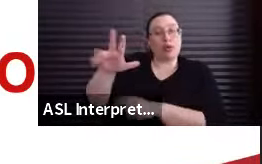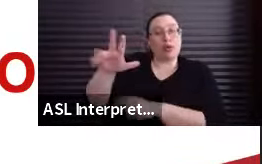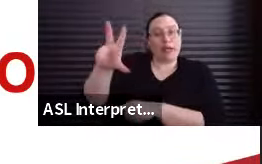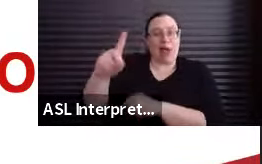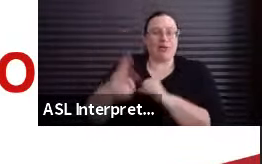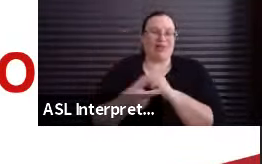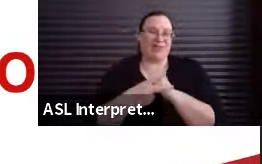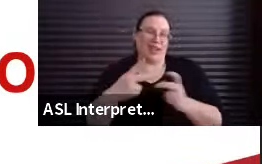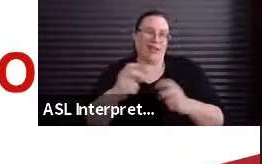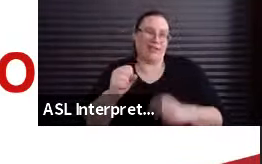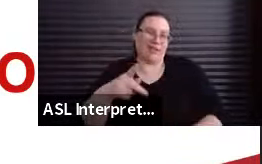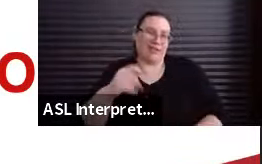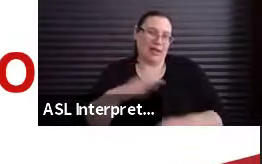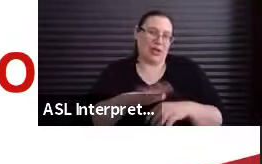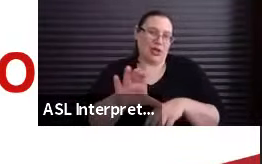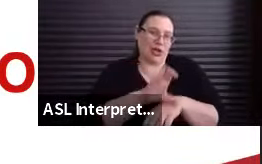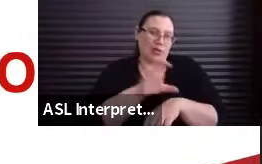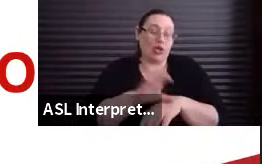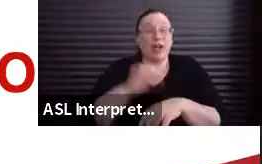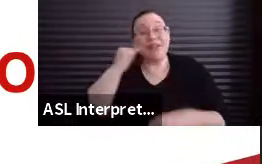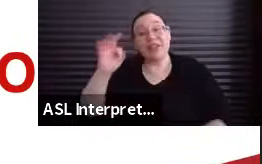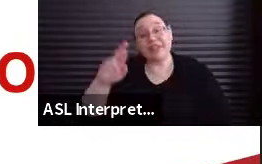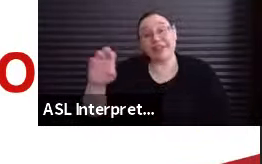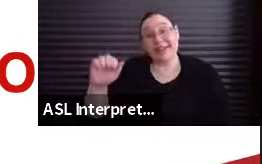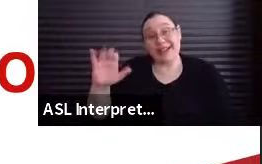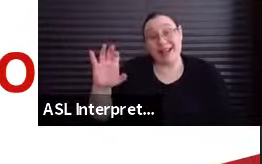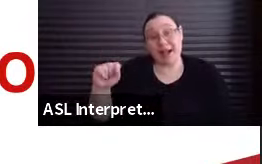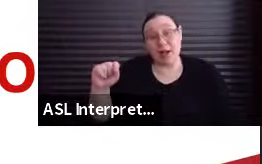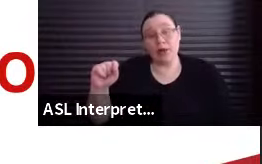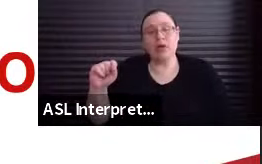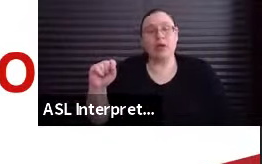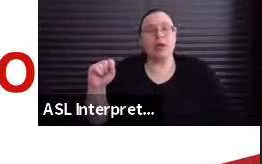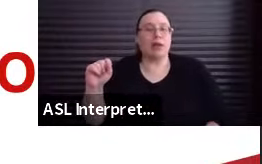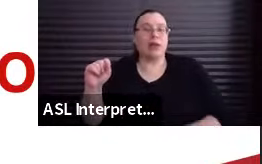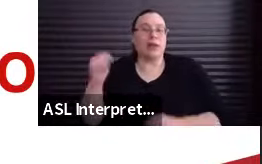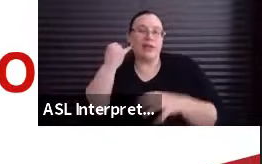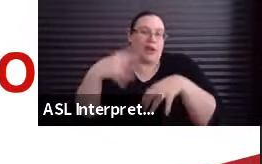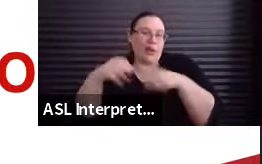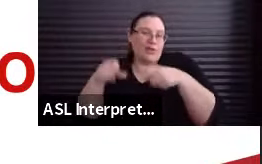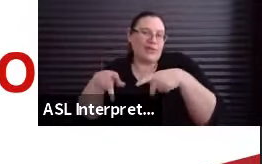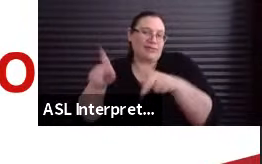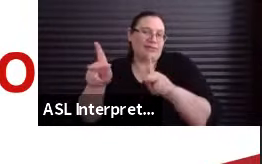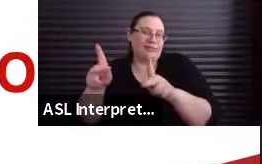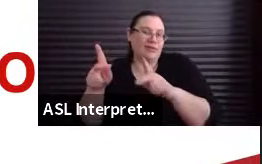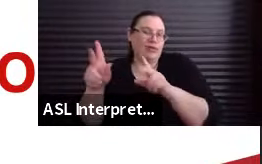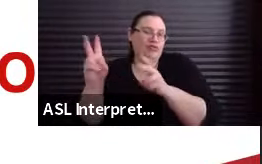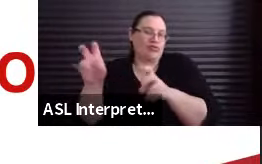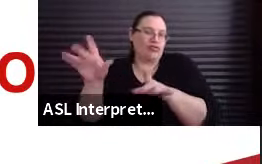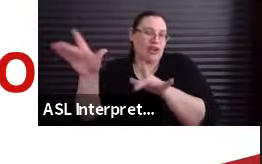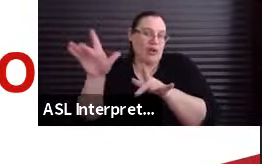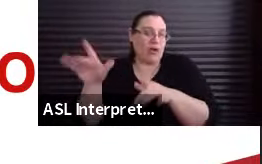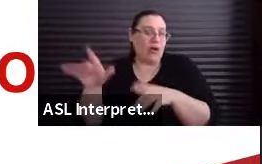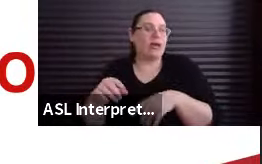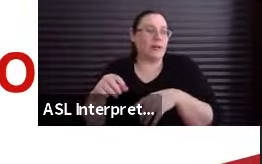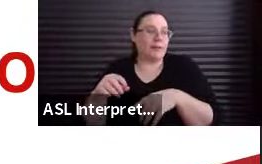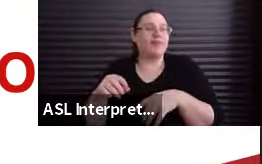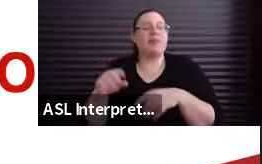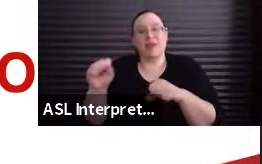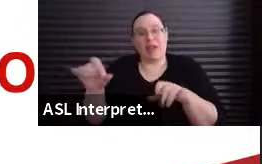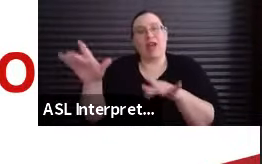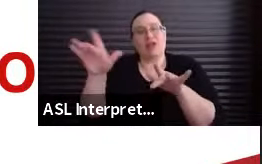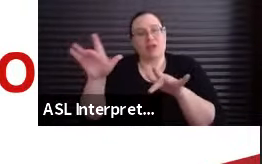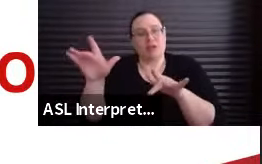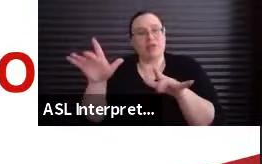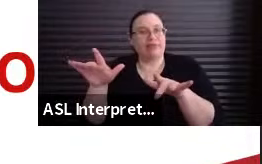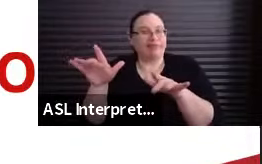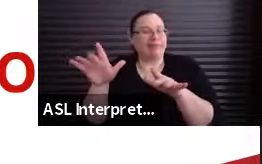your computer. If you're on a free account, and again, if the host enabled recording, you can record the session